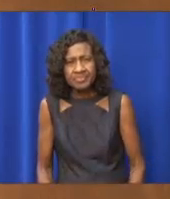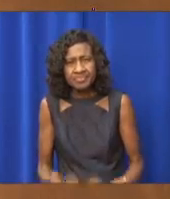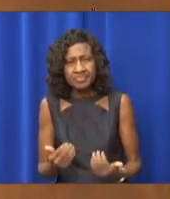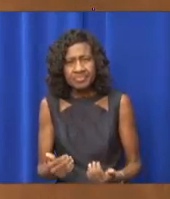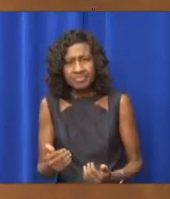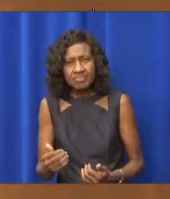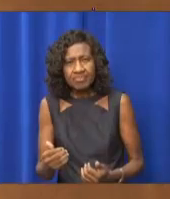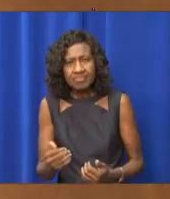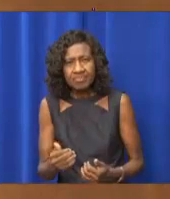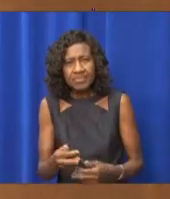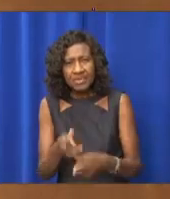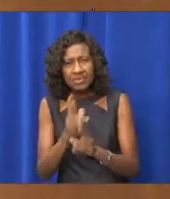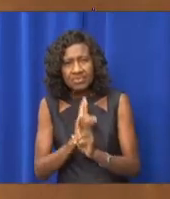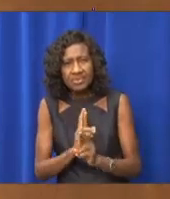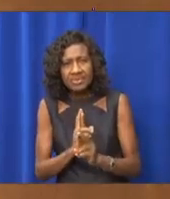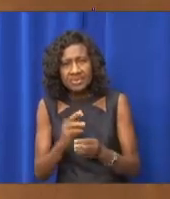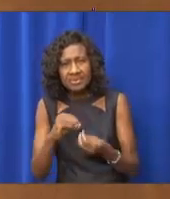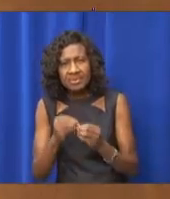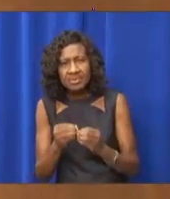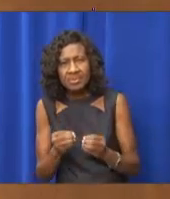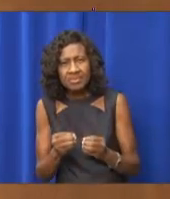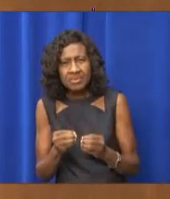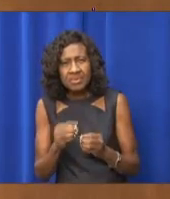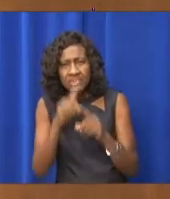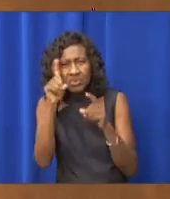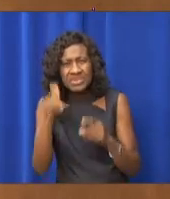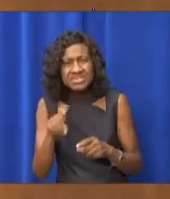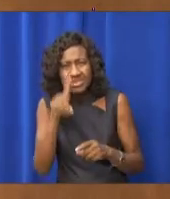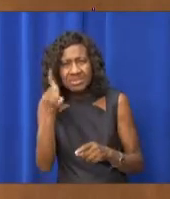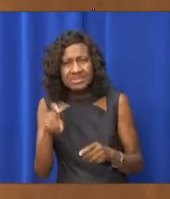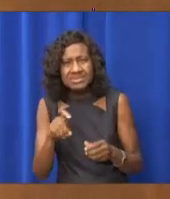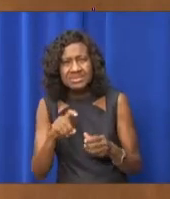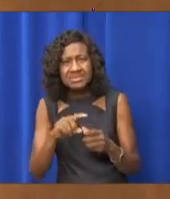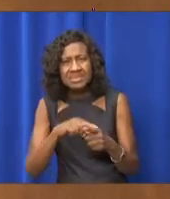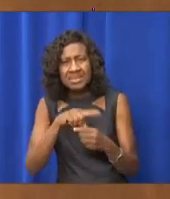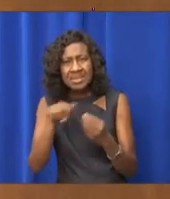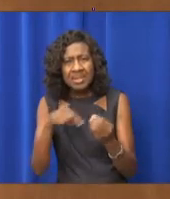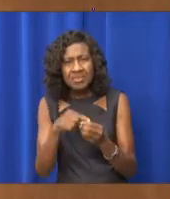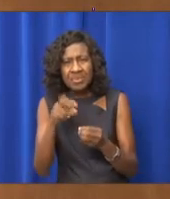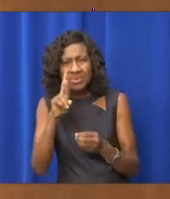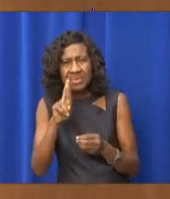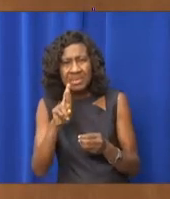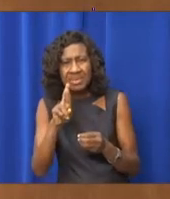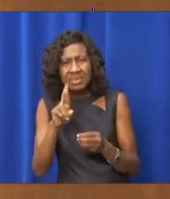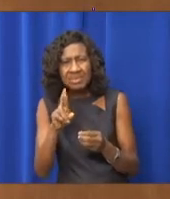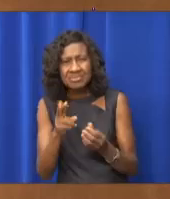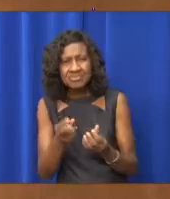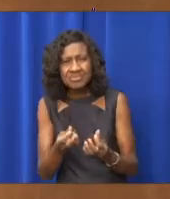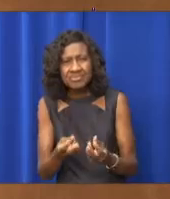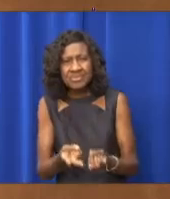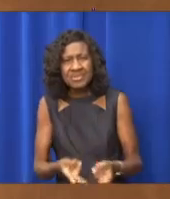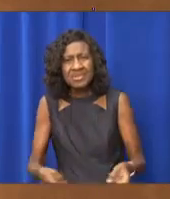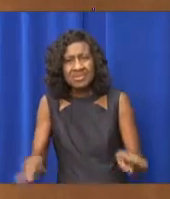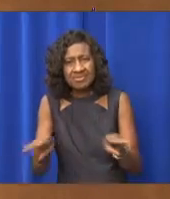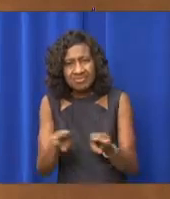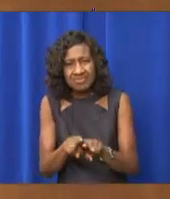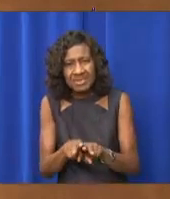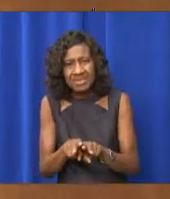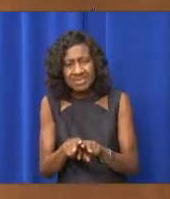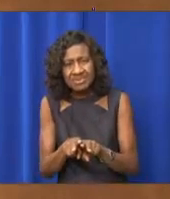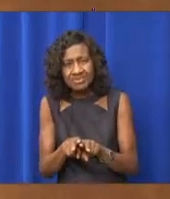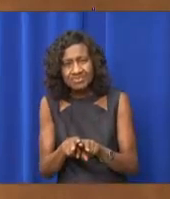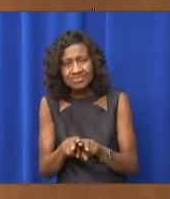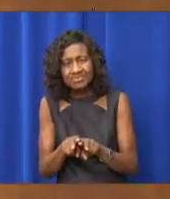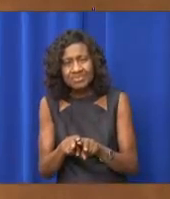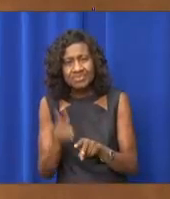of queries about the R value, and it is an exceedingly technical issue that it's been difficult for me to wrap my